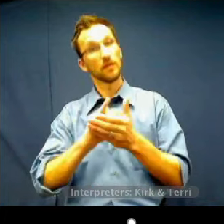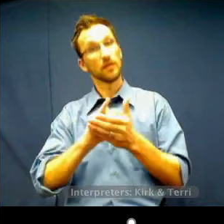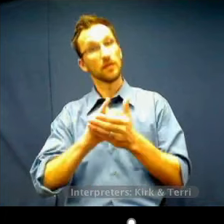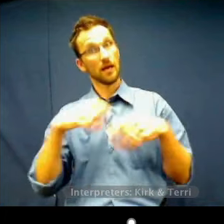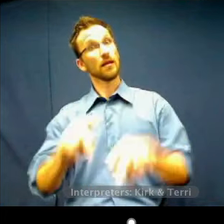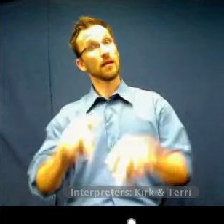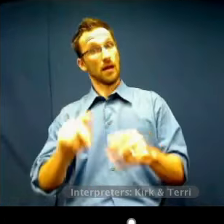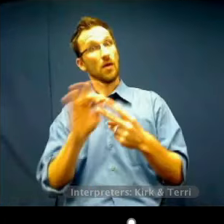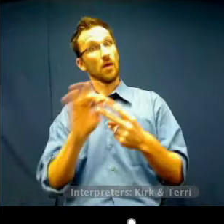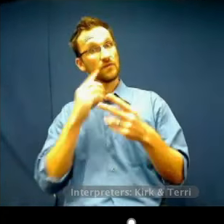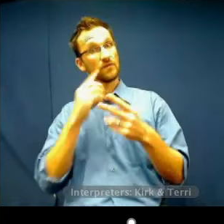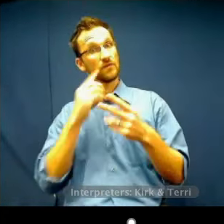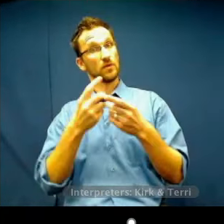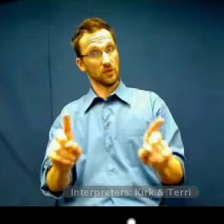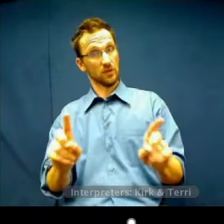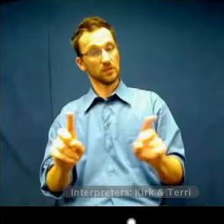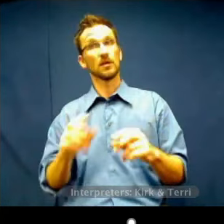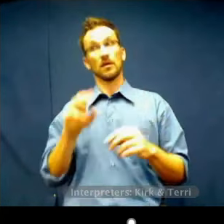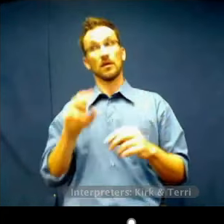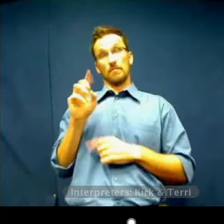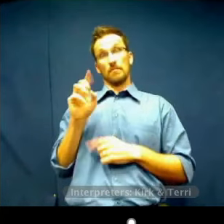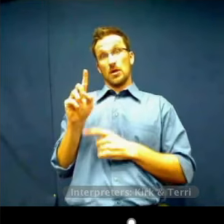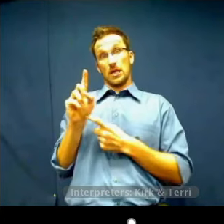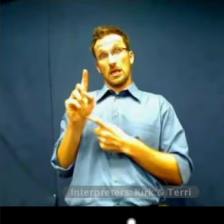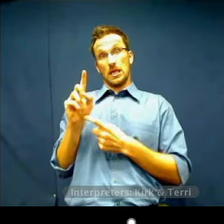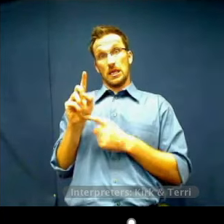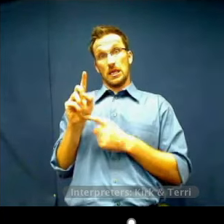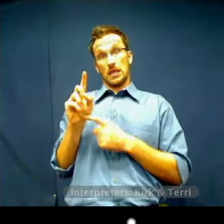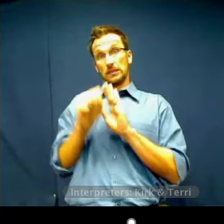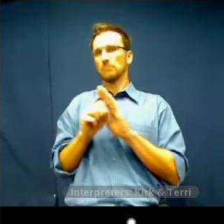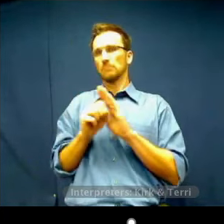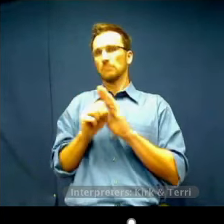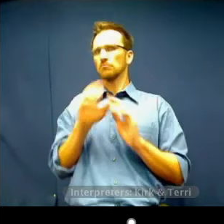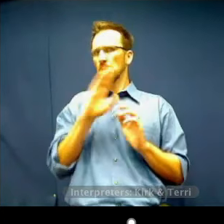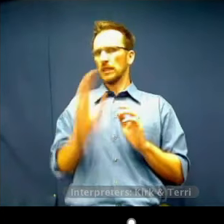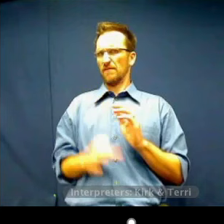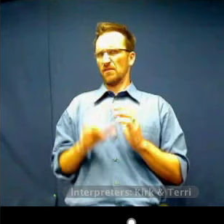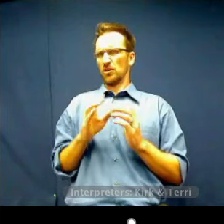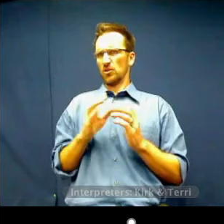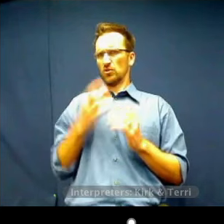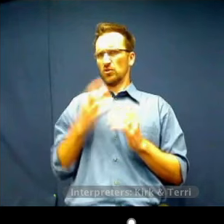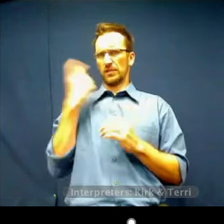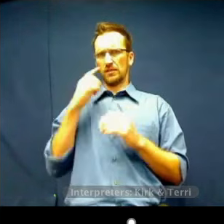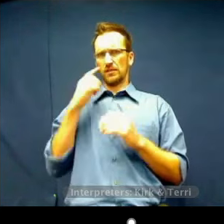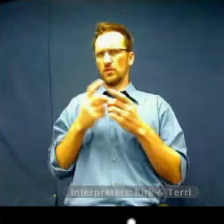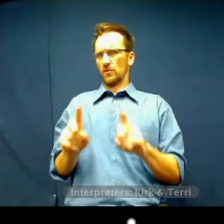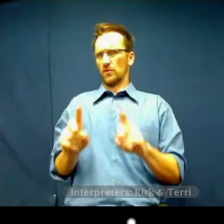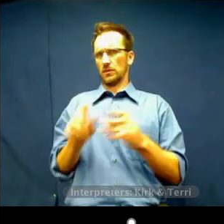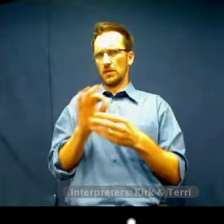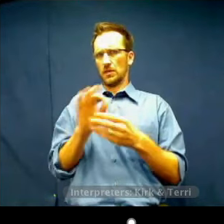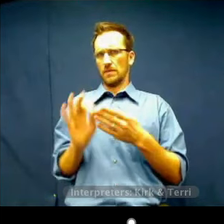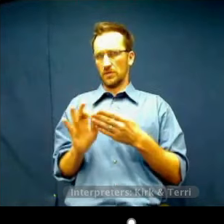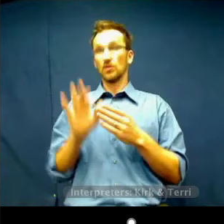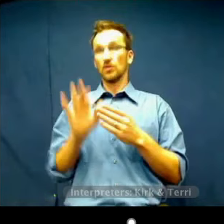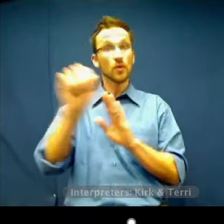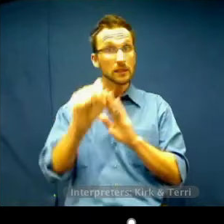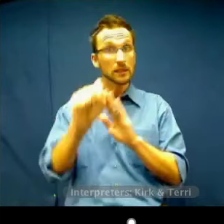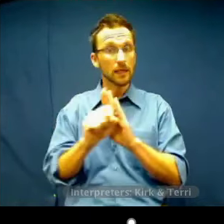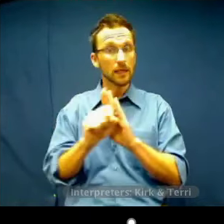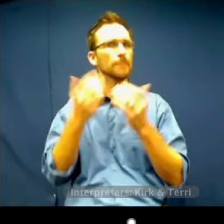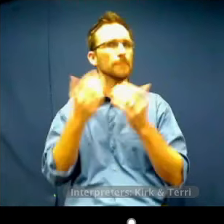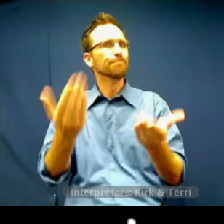Disillusionment has never been on the books in Maryland that I'm aware of as a divorce option. So in your state, you'd have to check